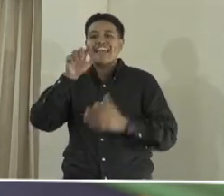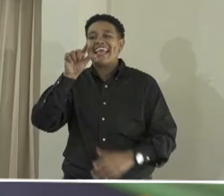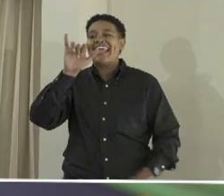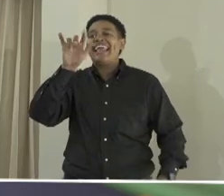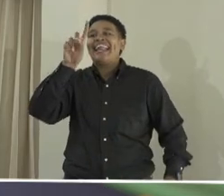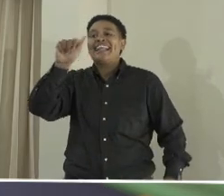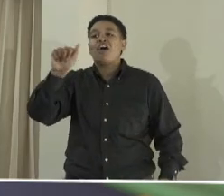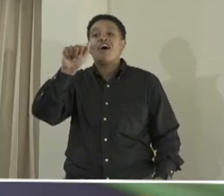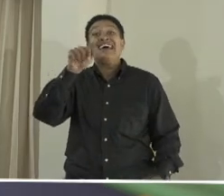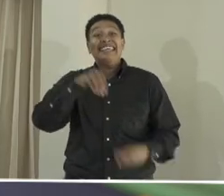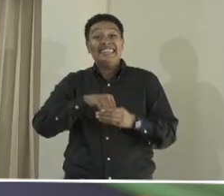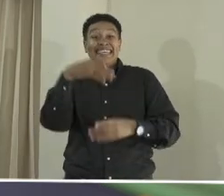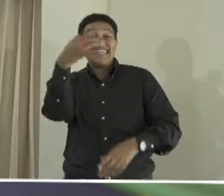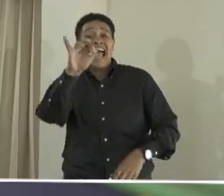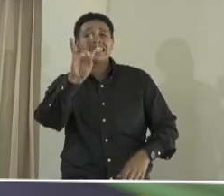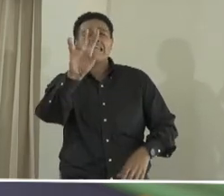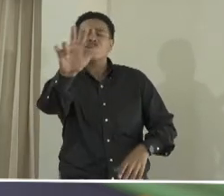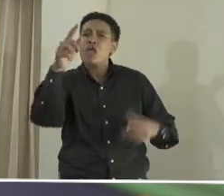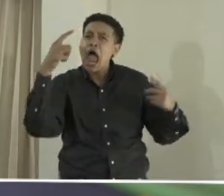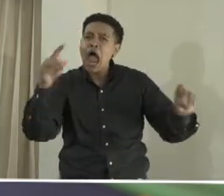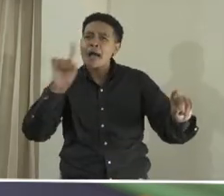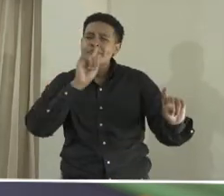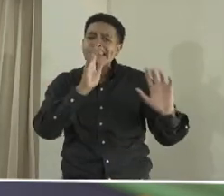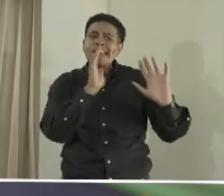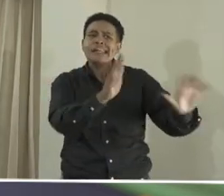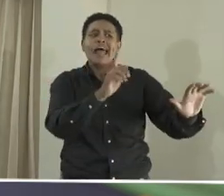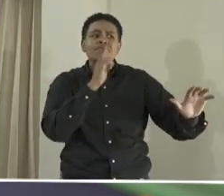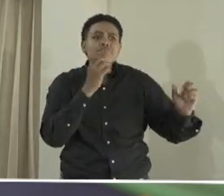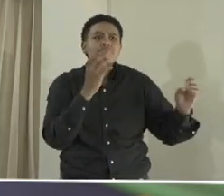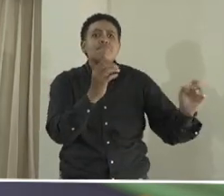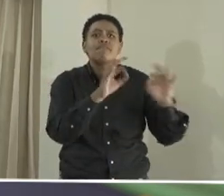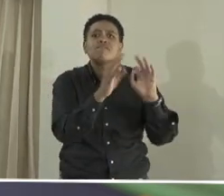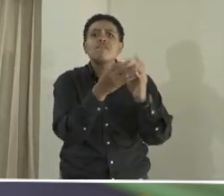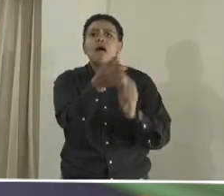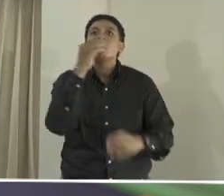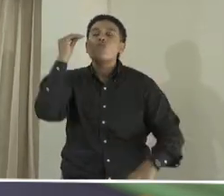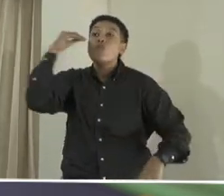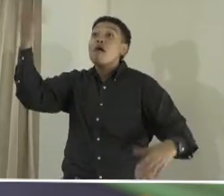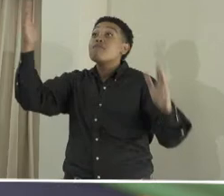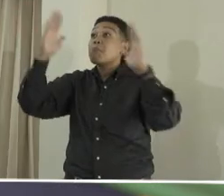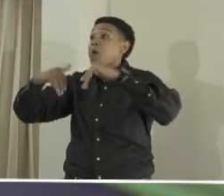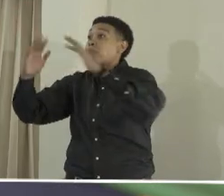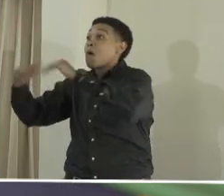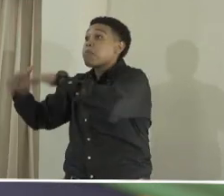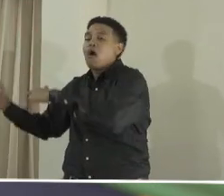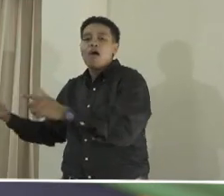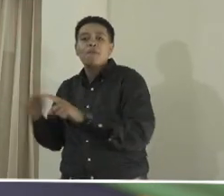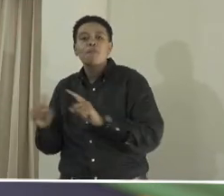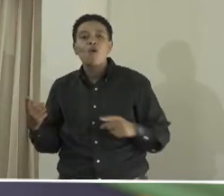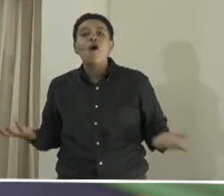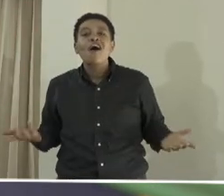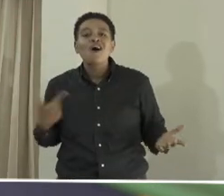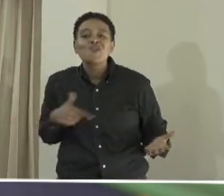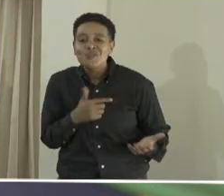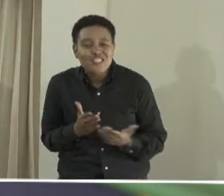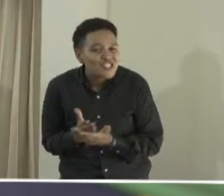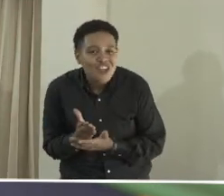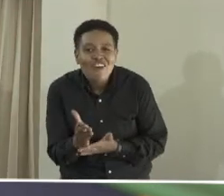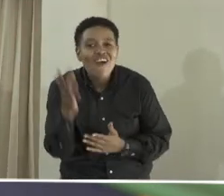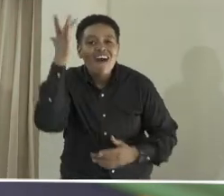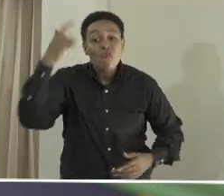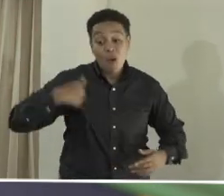in 1973 that left hundreds of families homeless, but we survived, for we